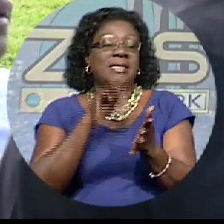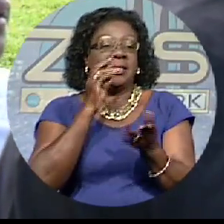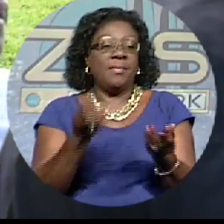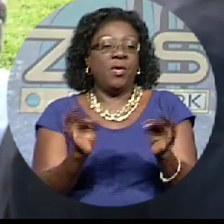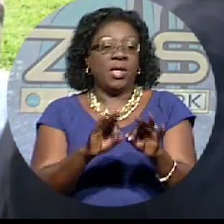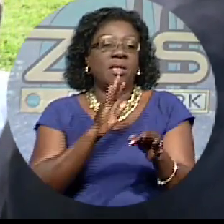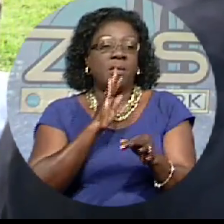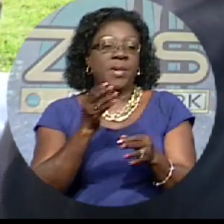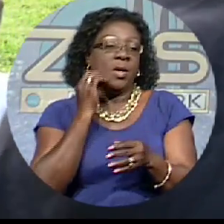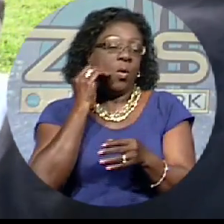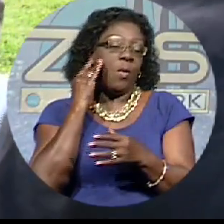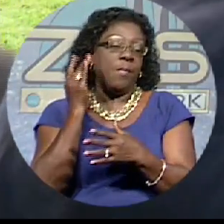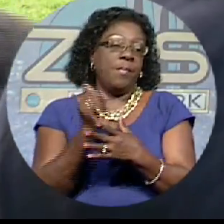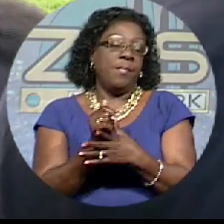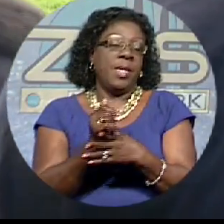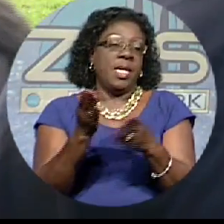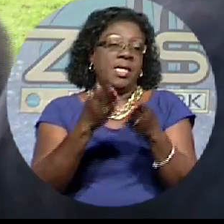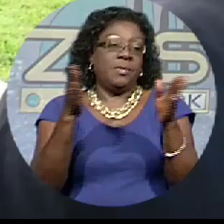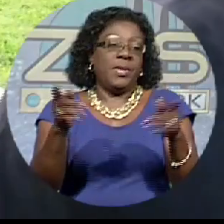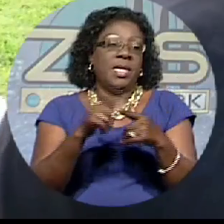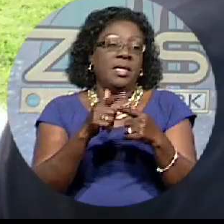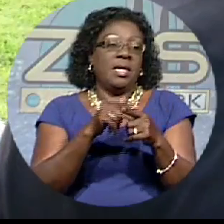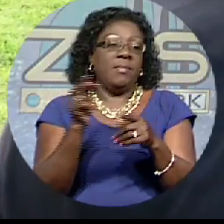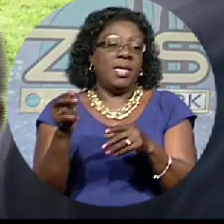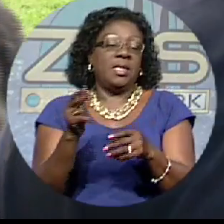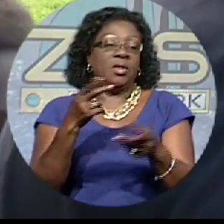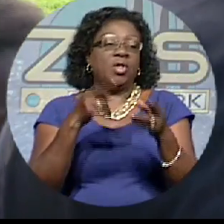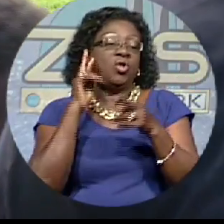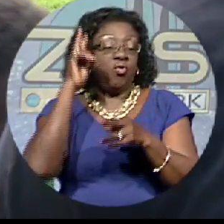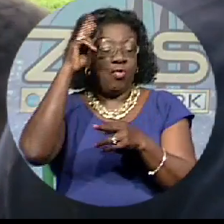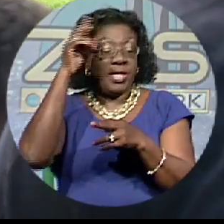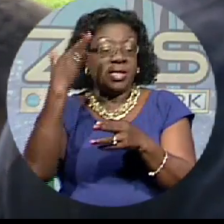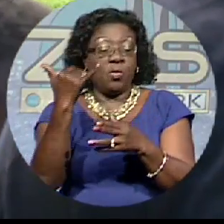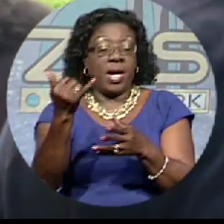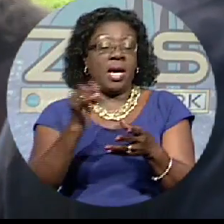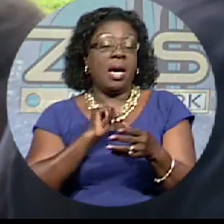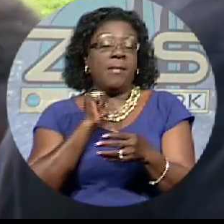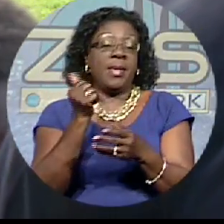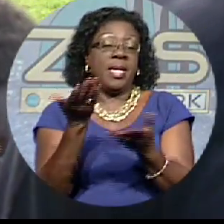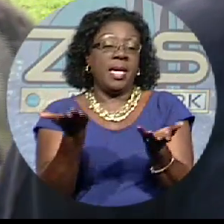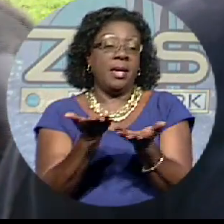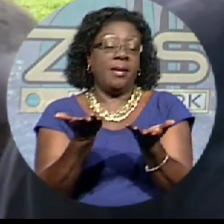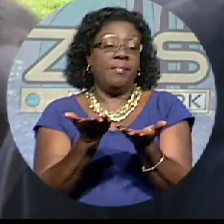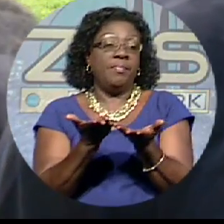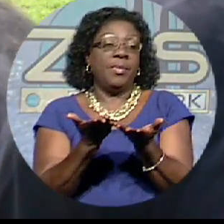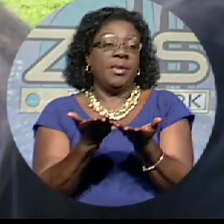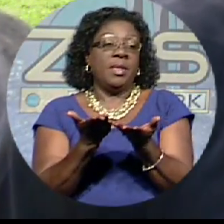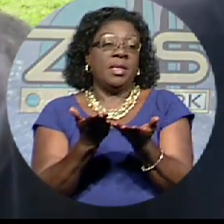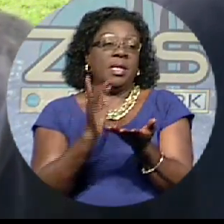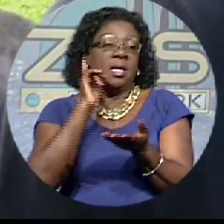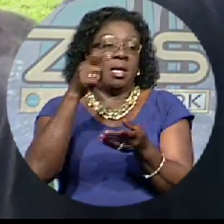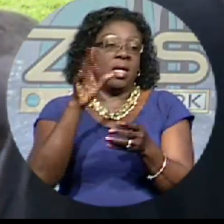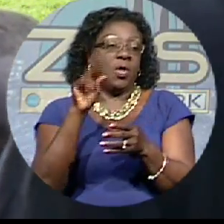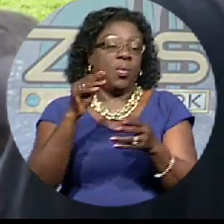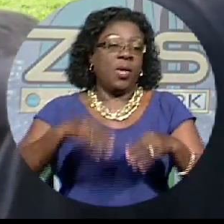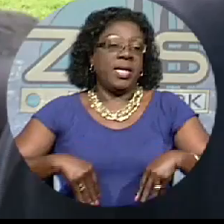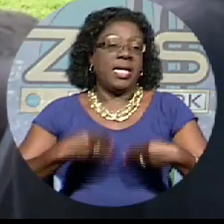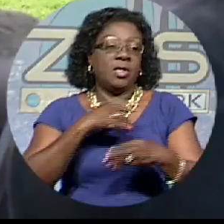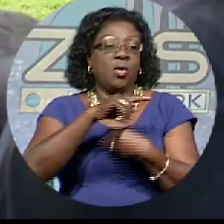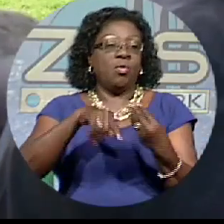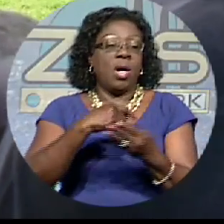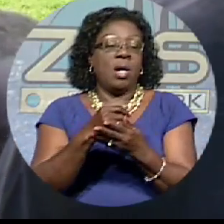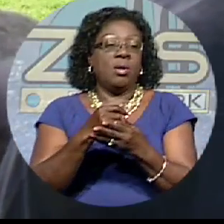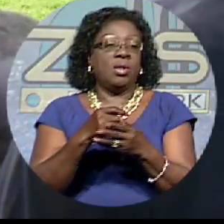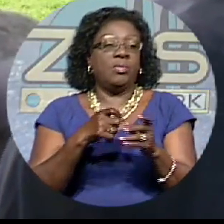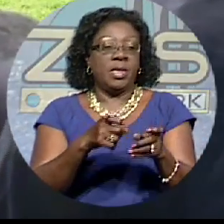and I think it's bigger than me, so it's the reason that I'm here. So I have to make the most of what I have, and so I guess I kind of look at it like nobody gets to run on the beach, and I get to